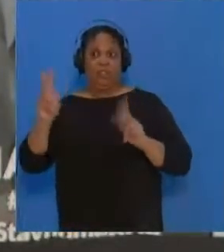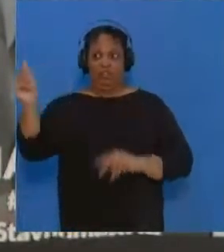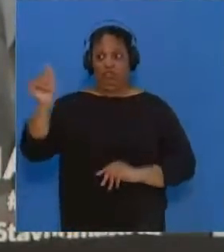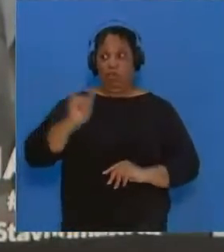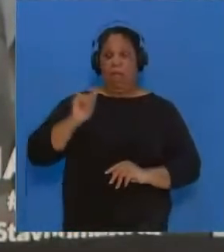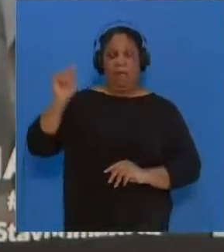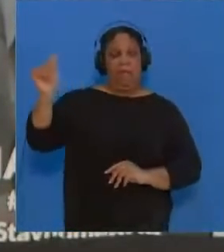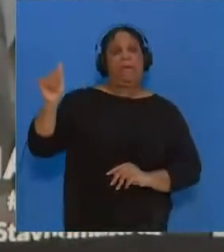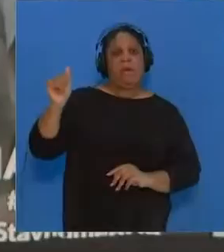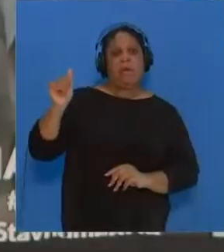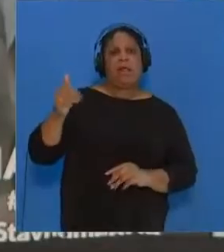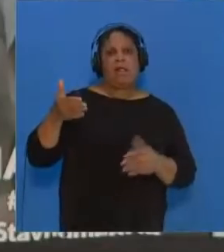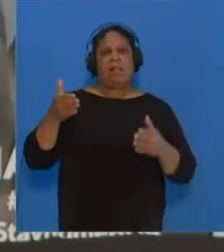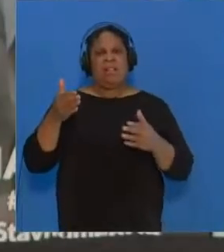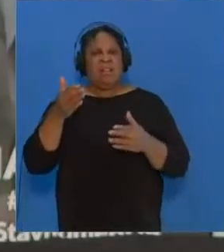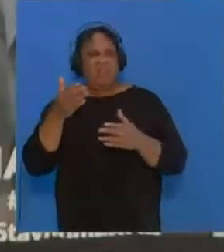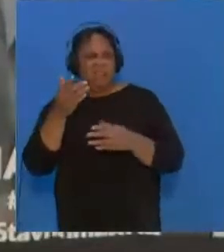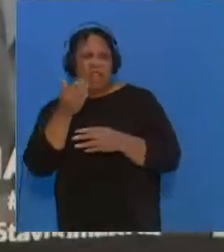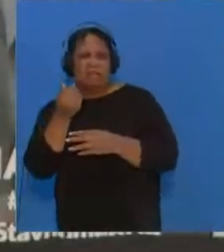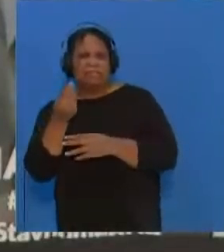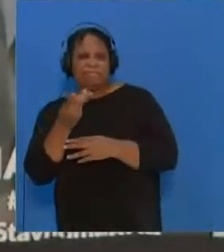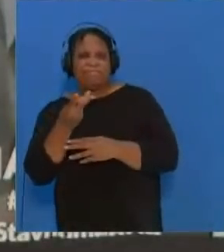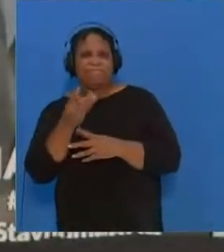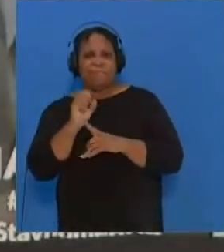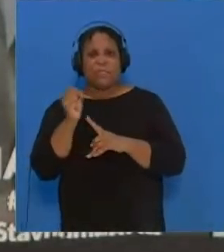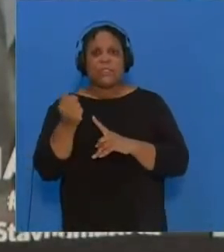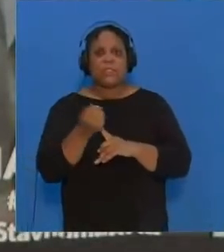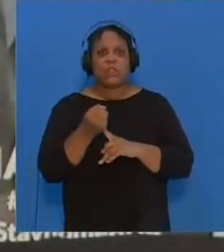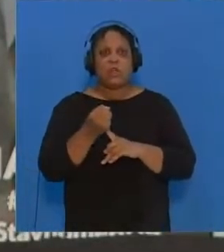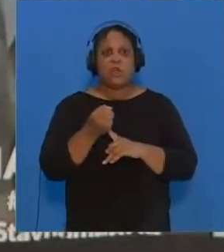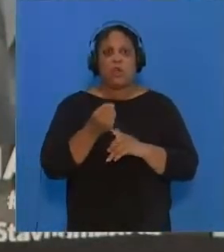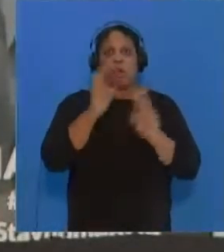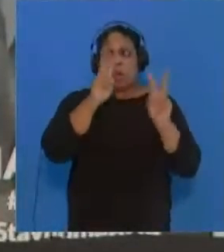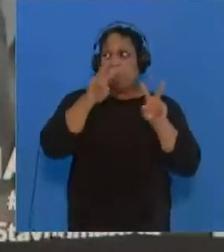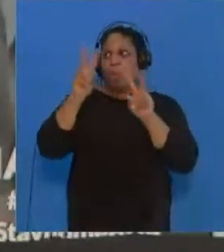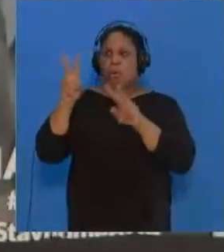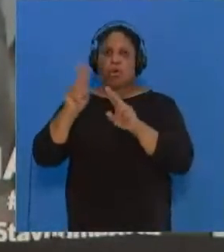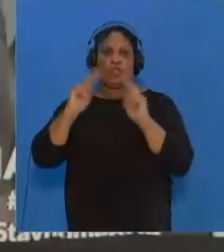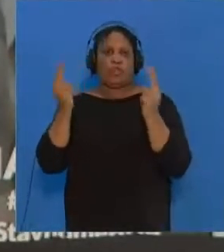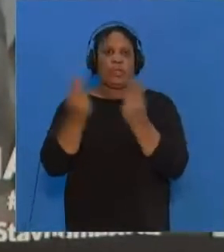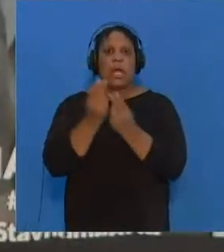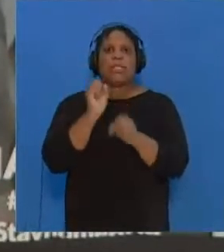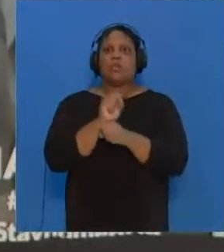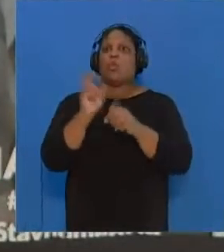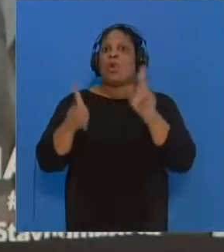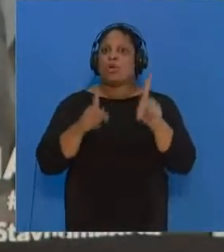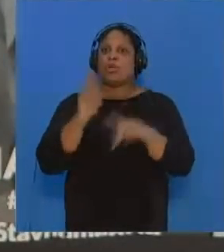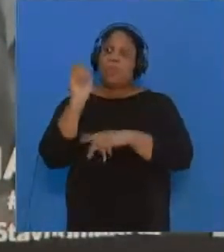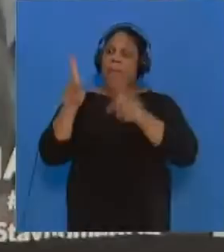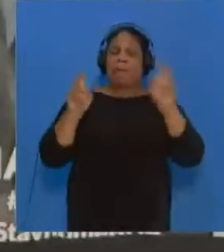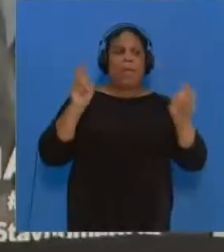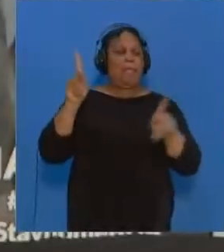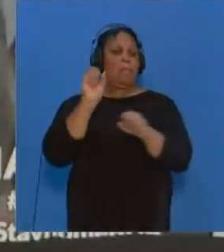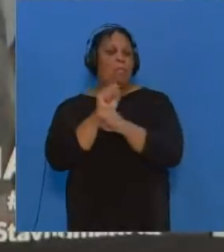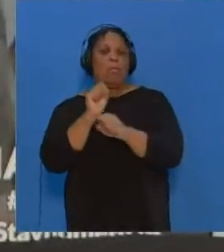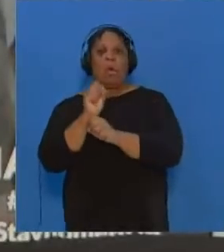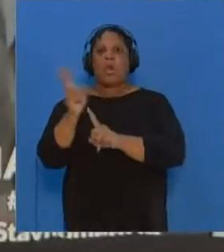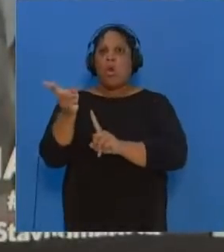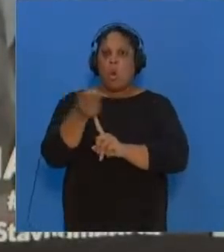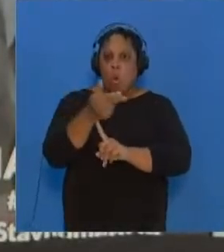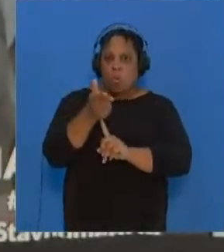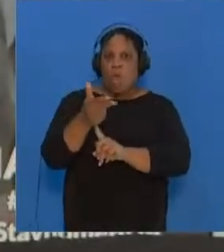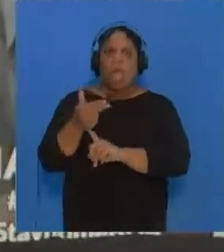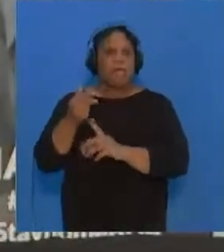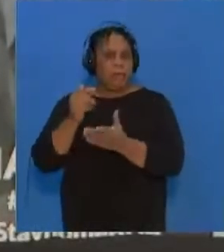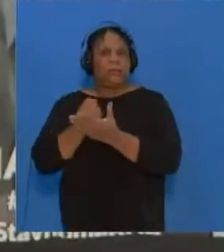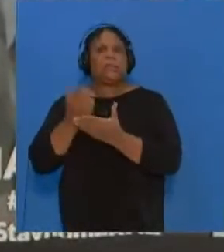and instances. And if you look at, our unionized workers who are looking forward to getting back to work inside of our hotel properties,